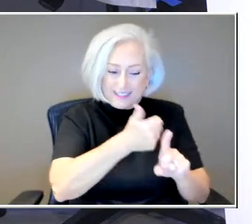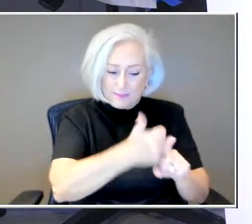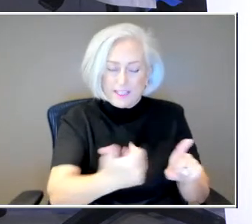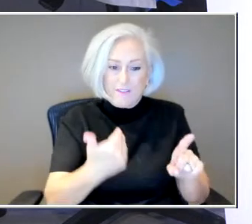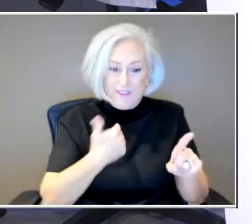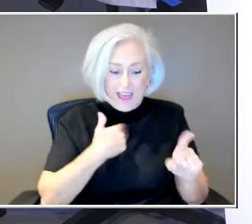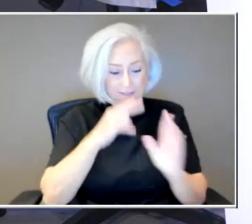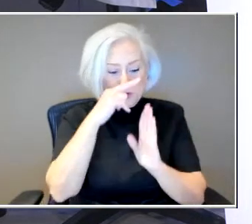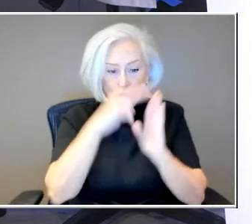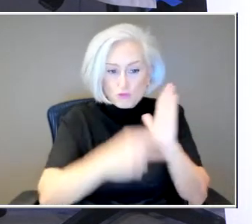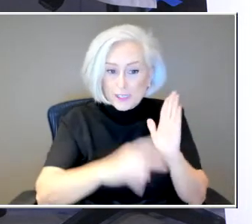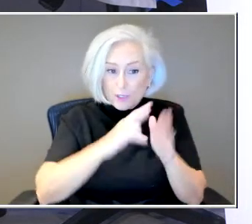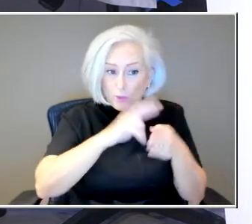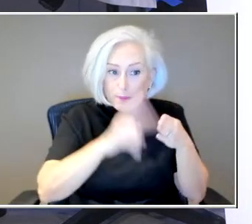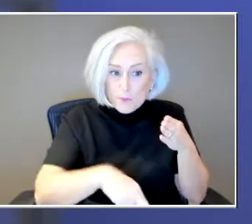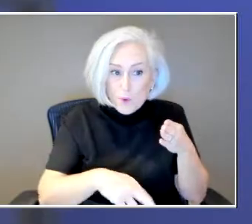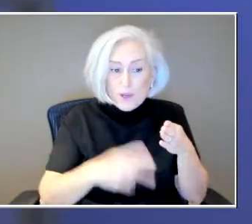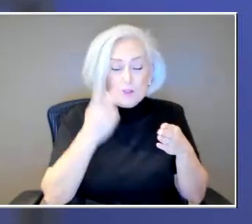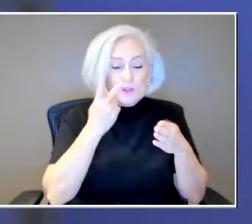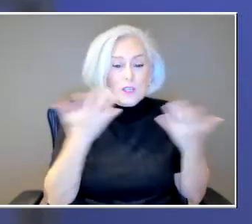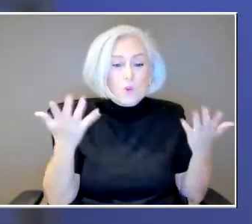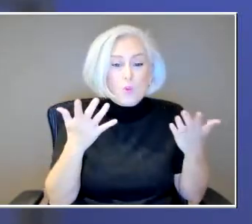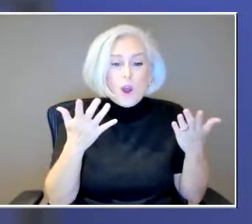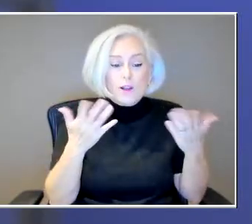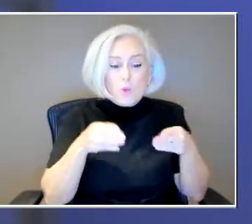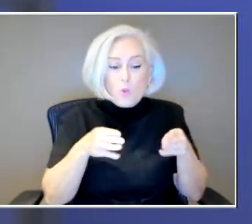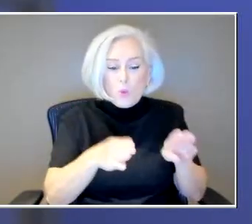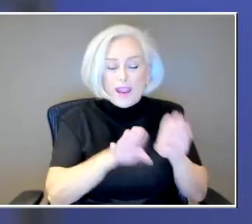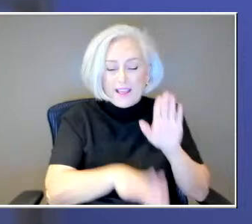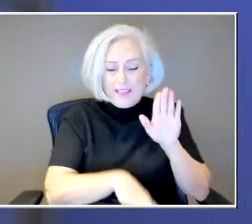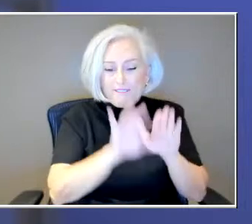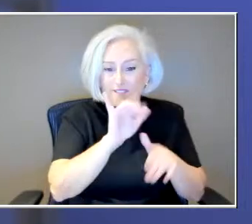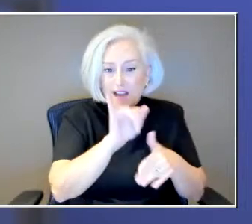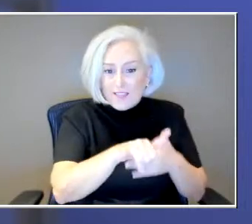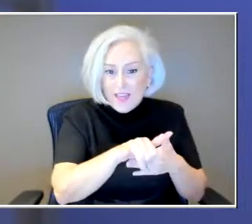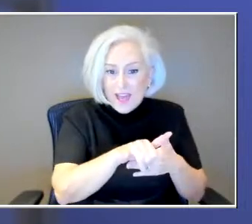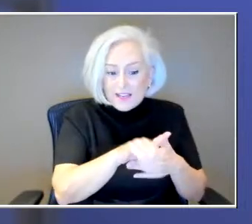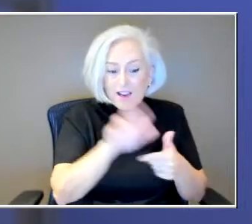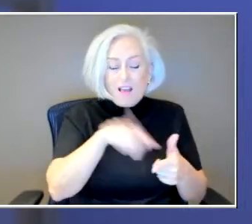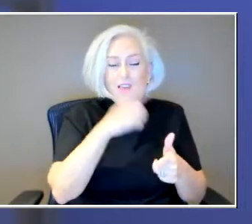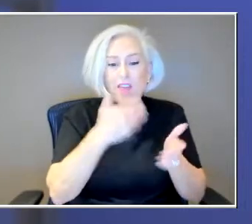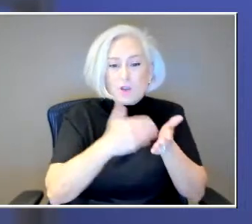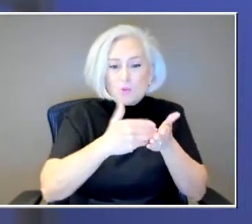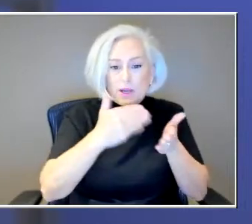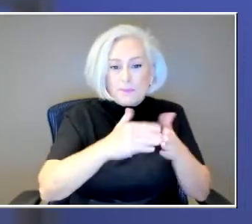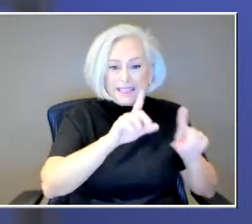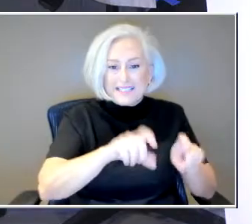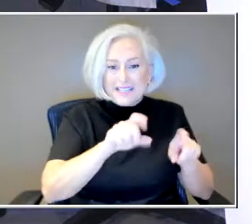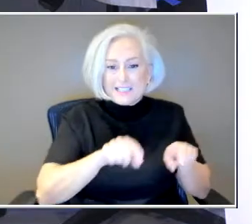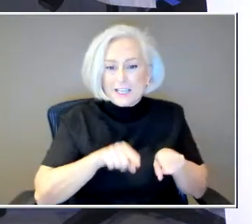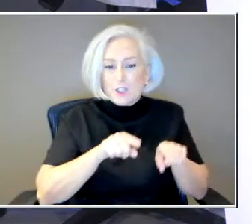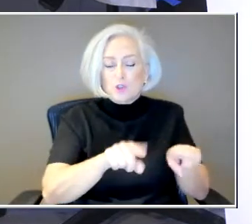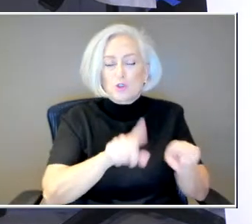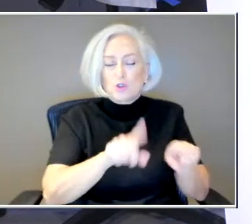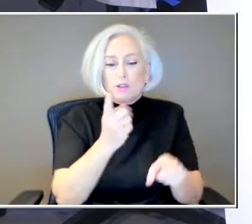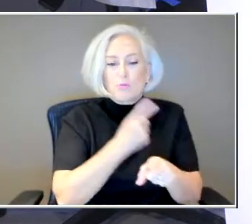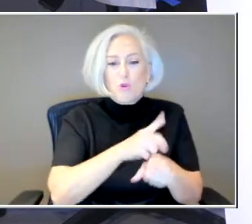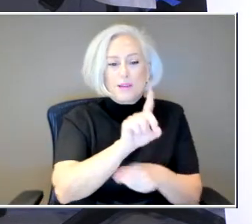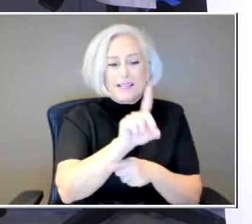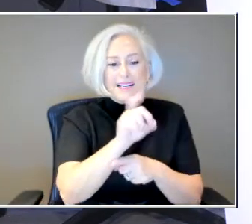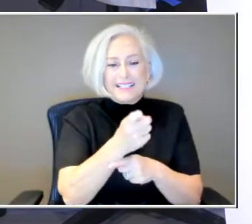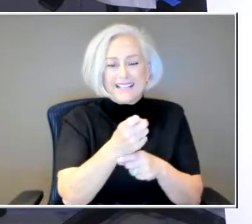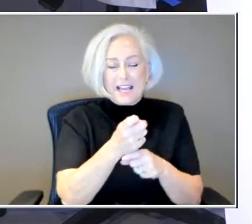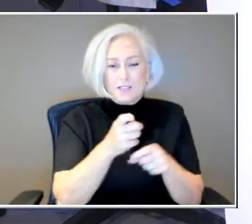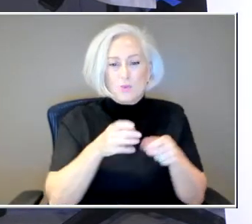were the methods used to find that, and then maybe repeat testing in a diagnostic So don't lab. ignore it, but take it further. And Jessica, maybe we can